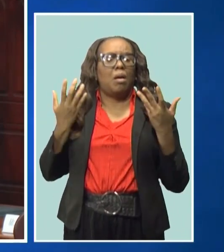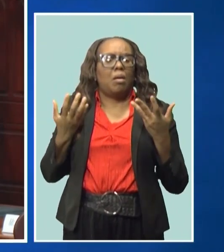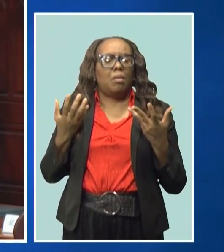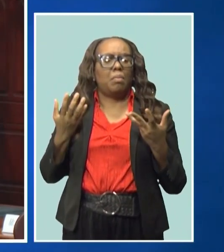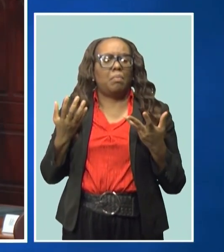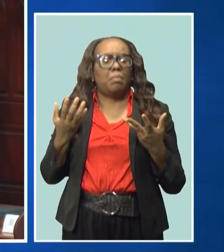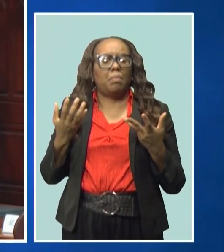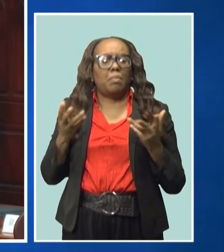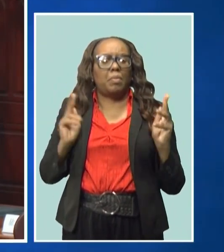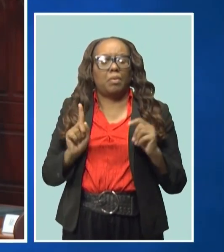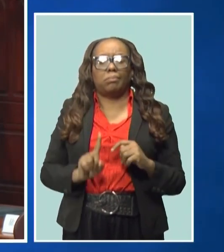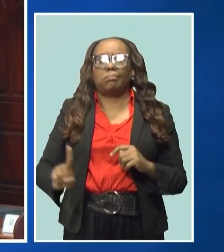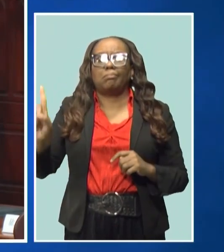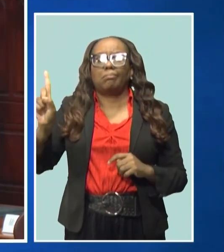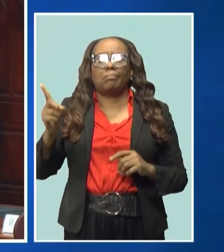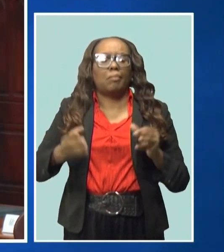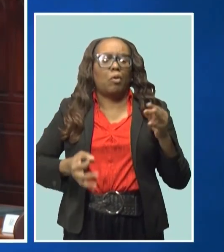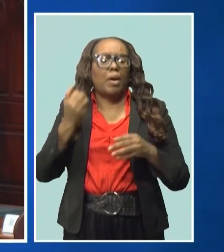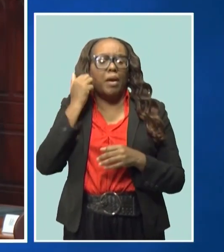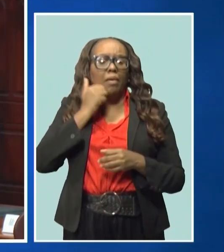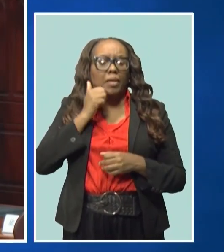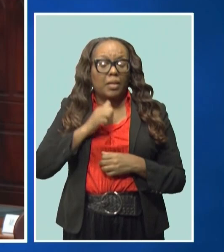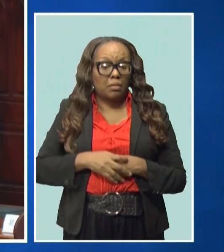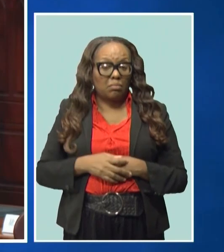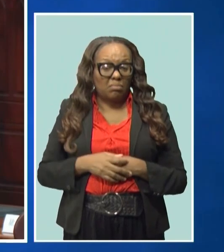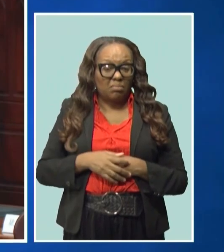Barbados? 4? 3?